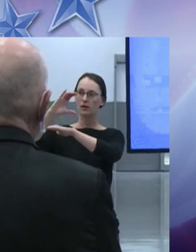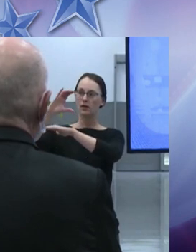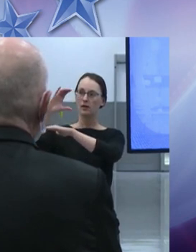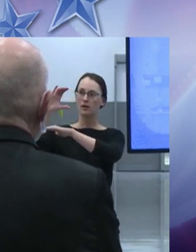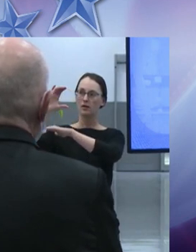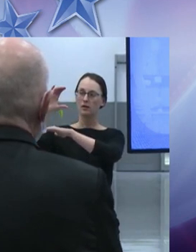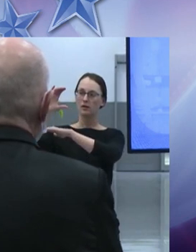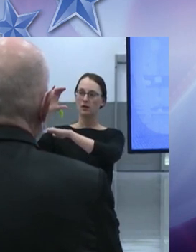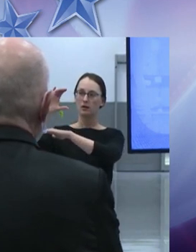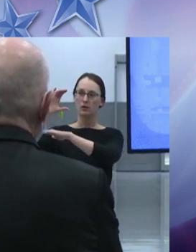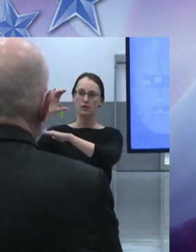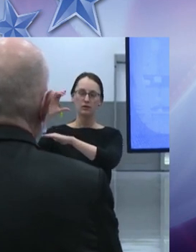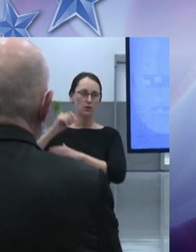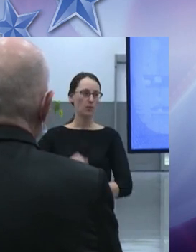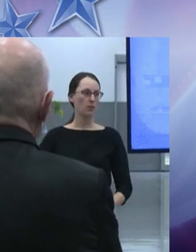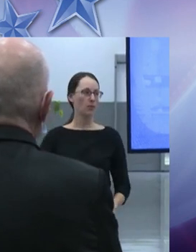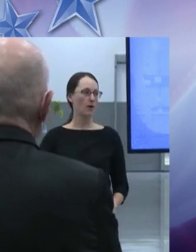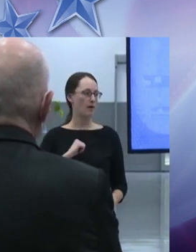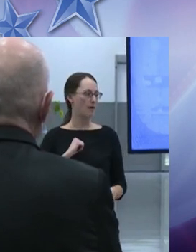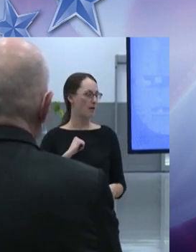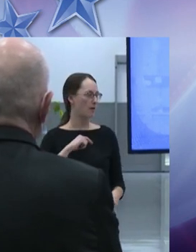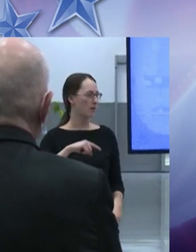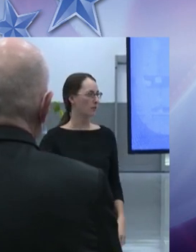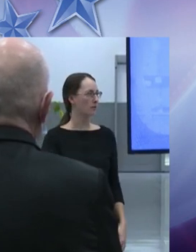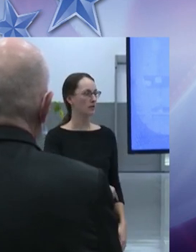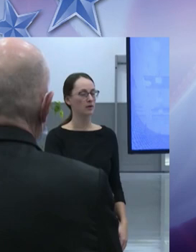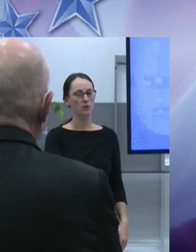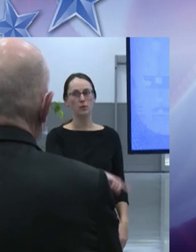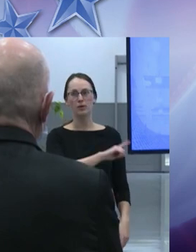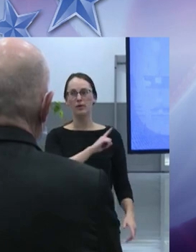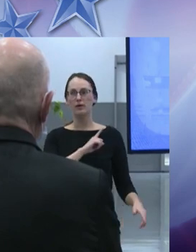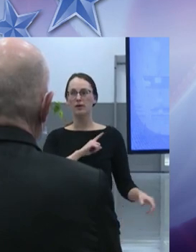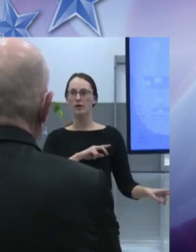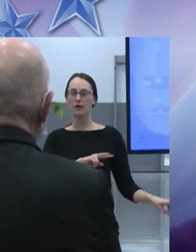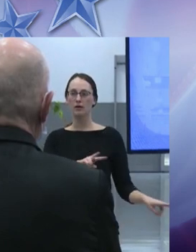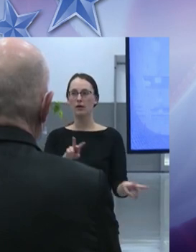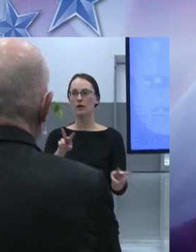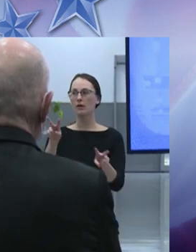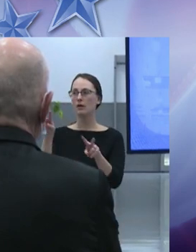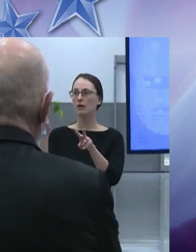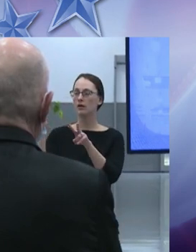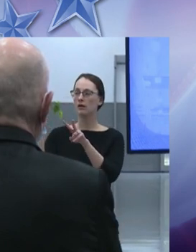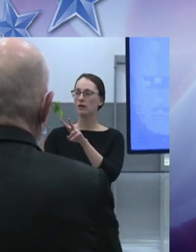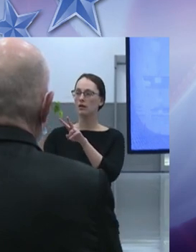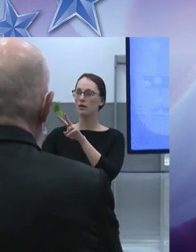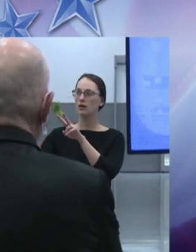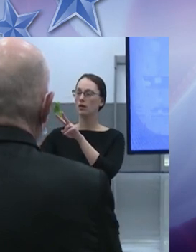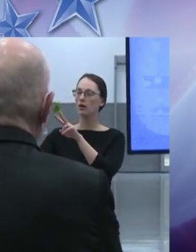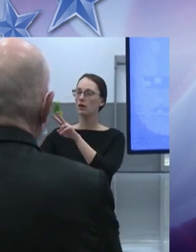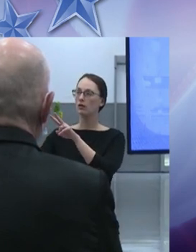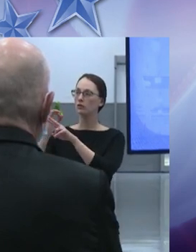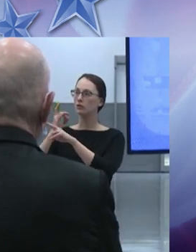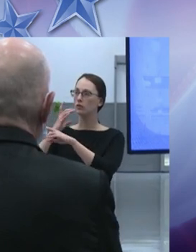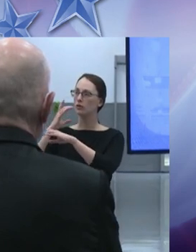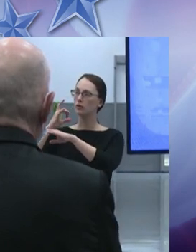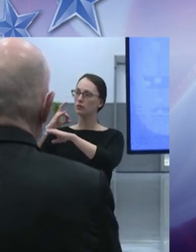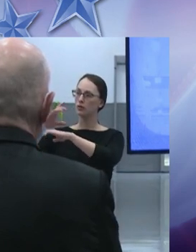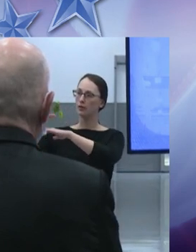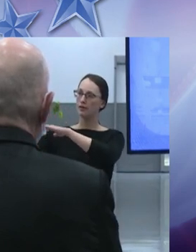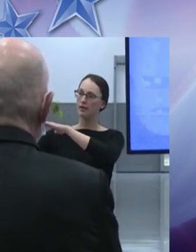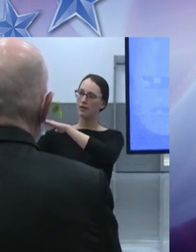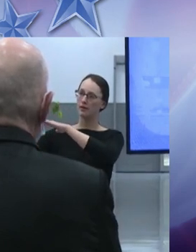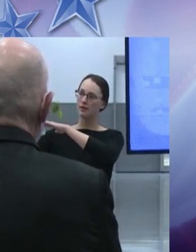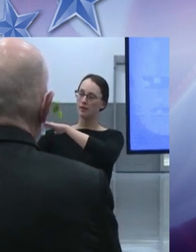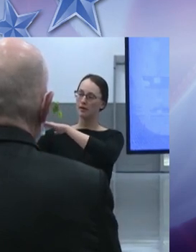what so proudly we hailed at